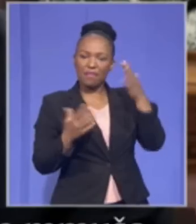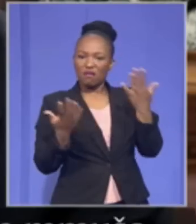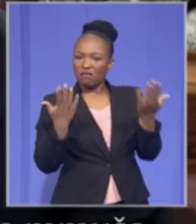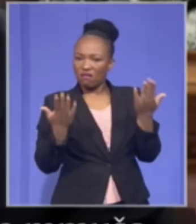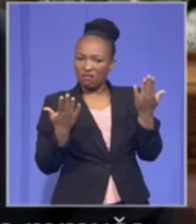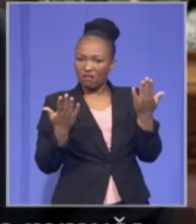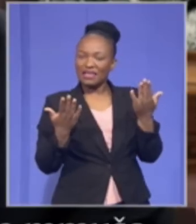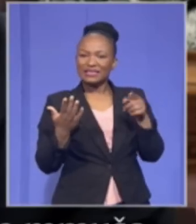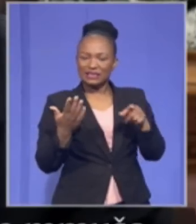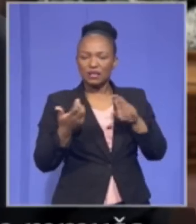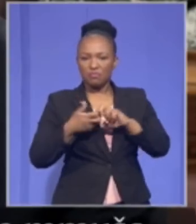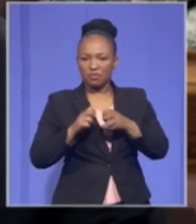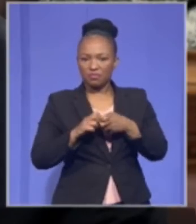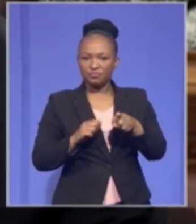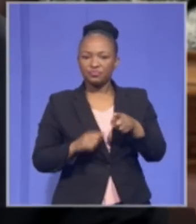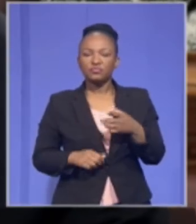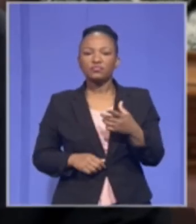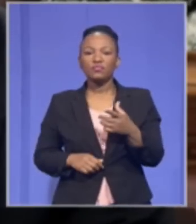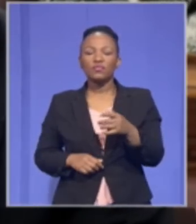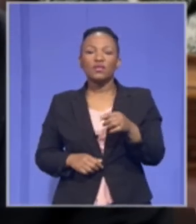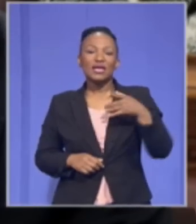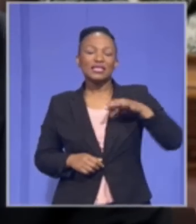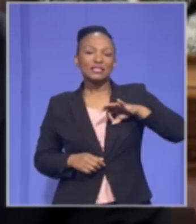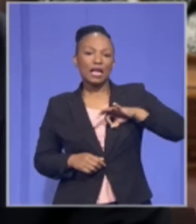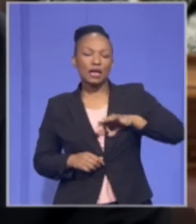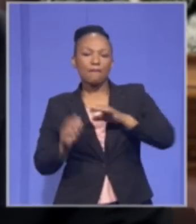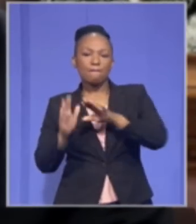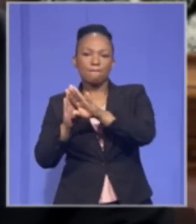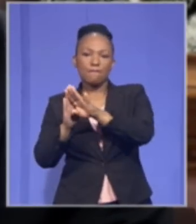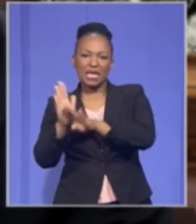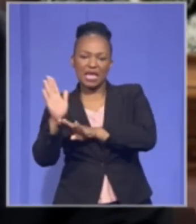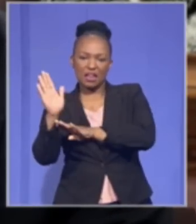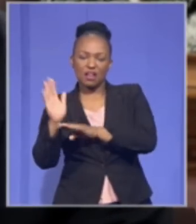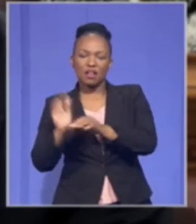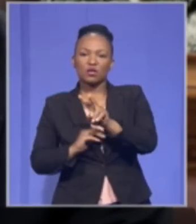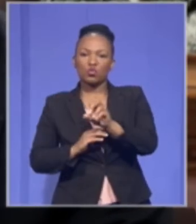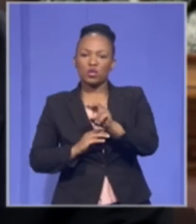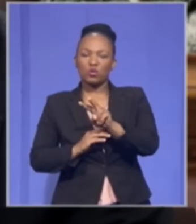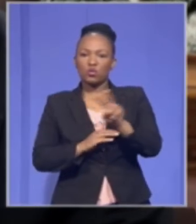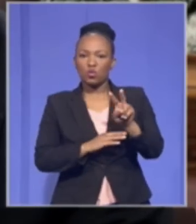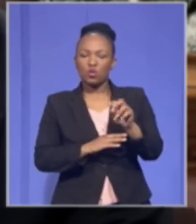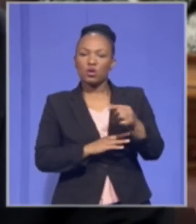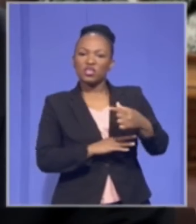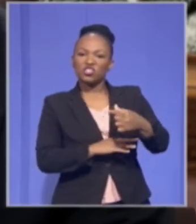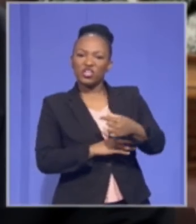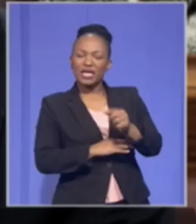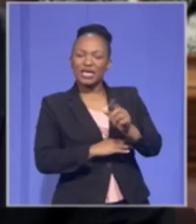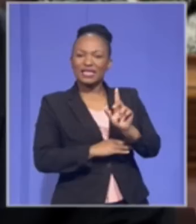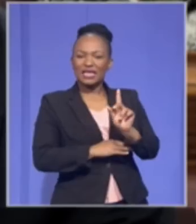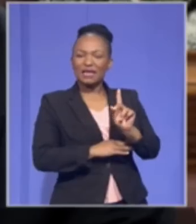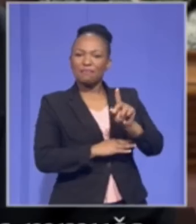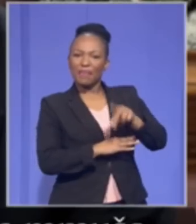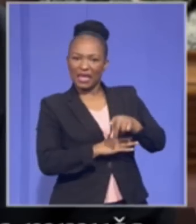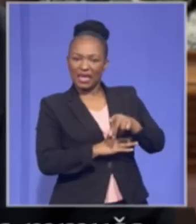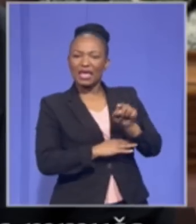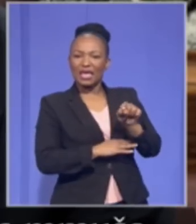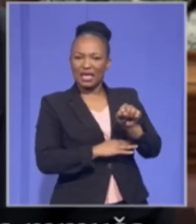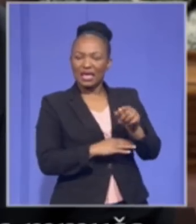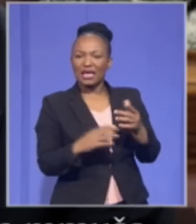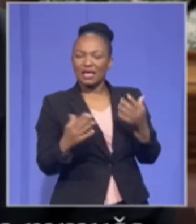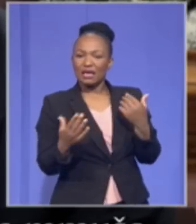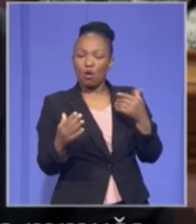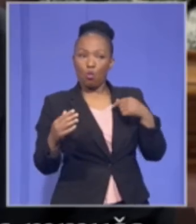our general government wage bill in 2022 as a percentage of GDP, you can see there that we